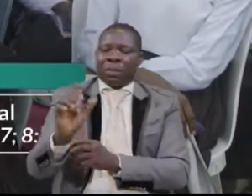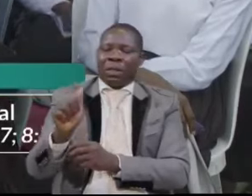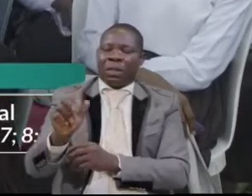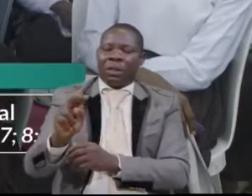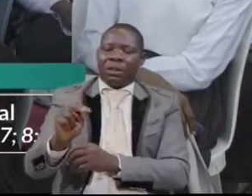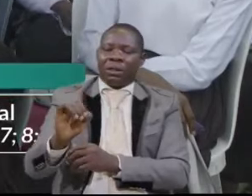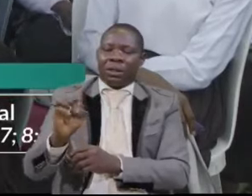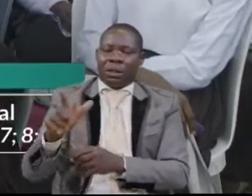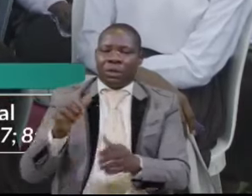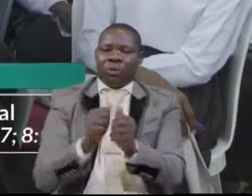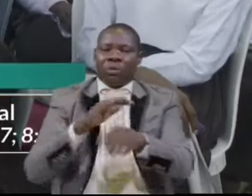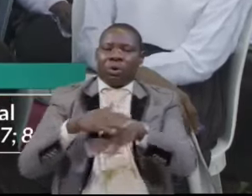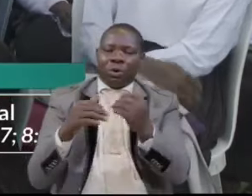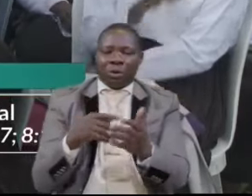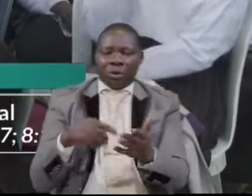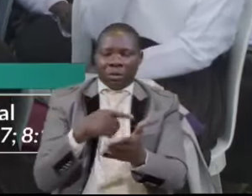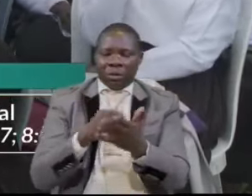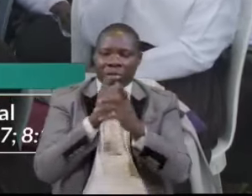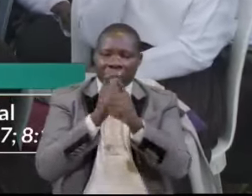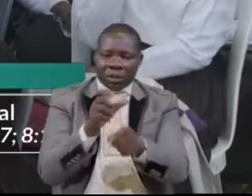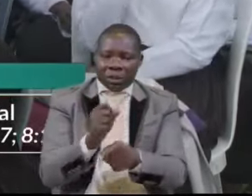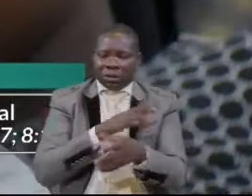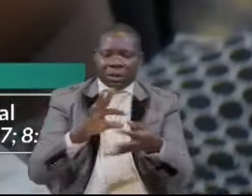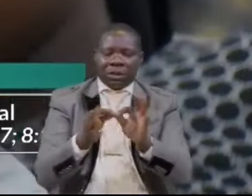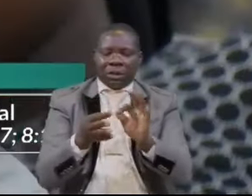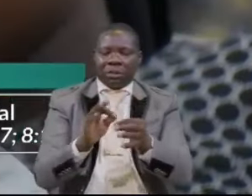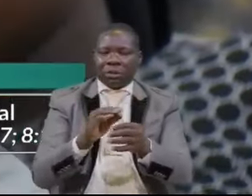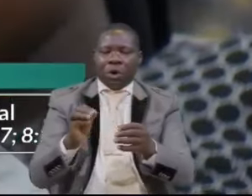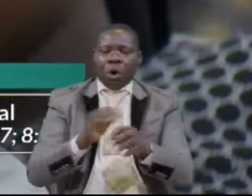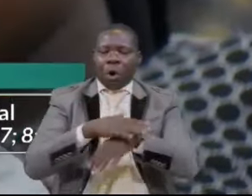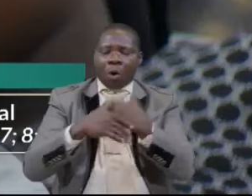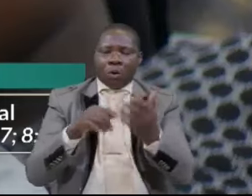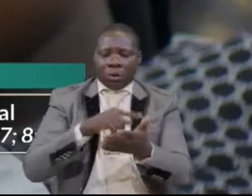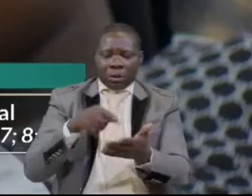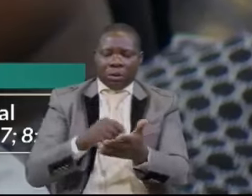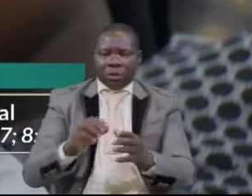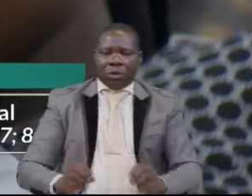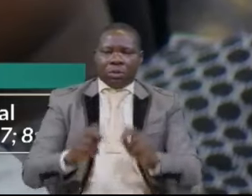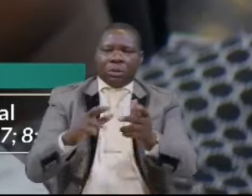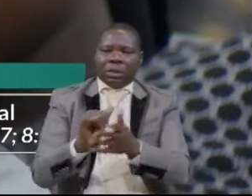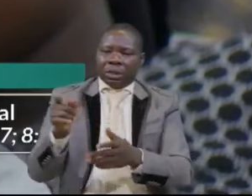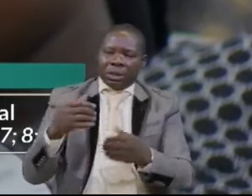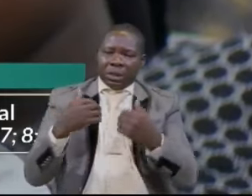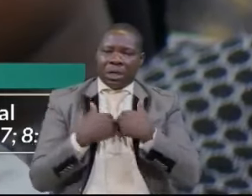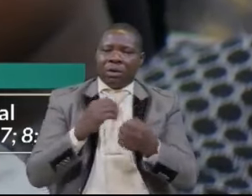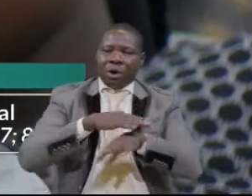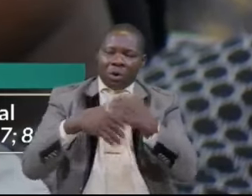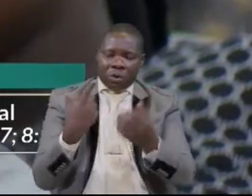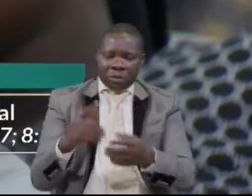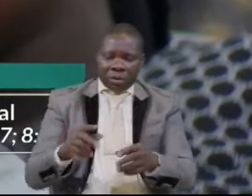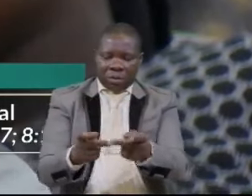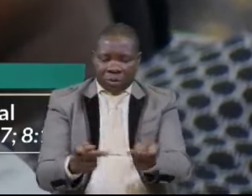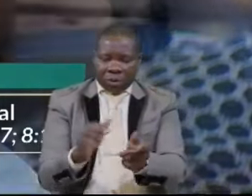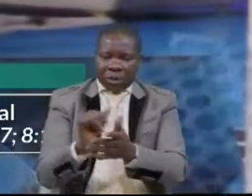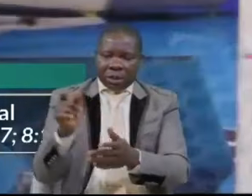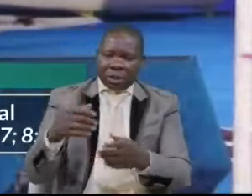this interpretation and with all these opportunities he had had and with all the position he had of being